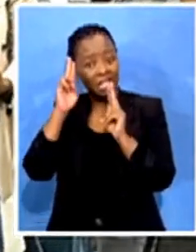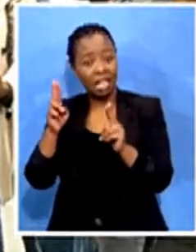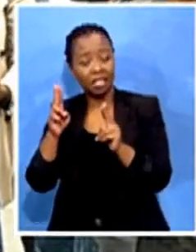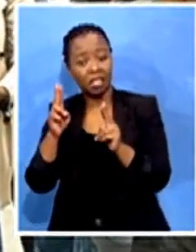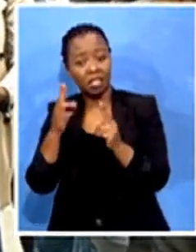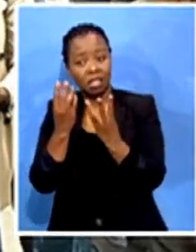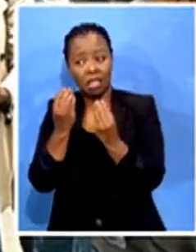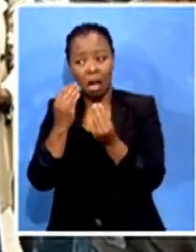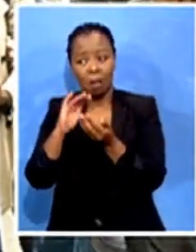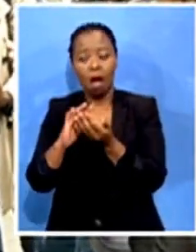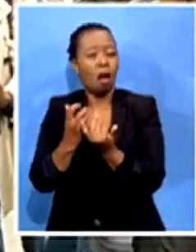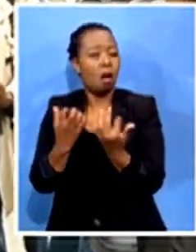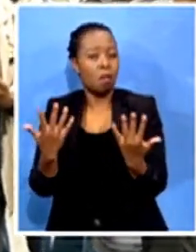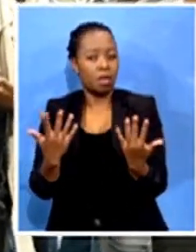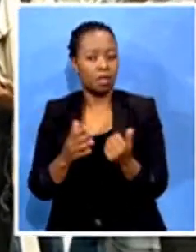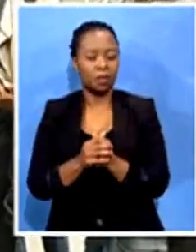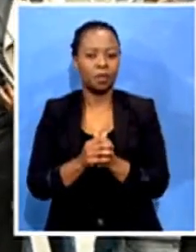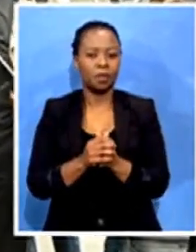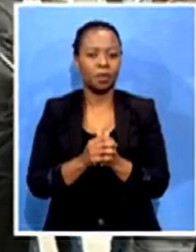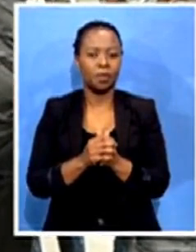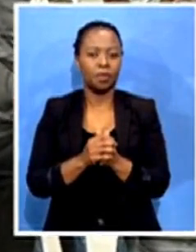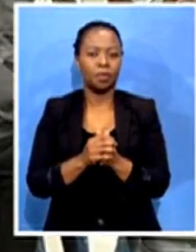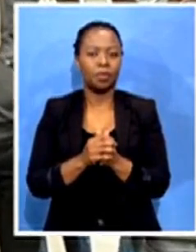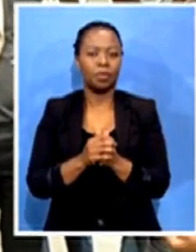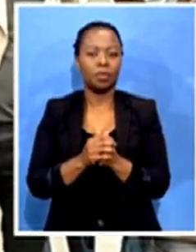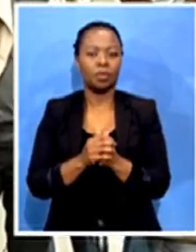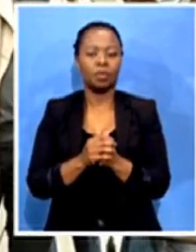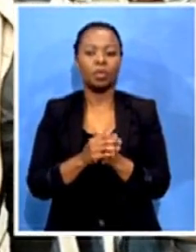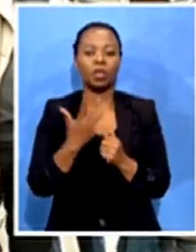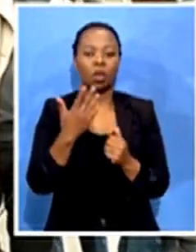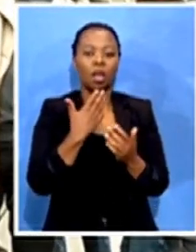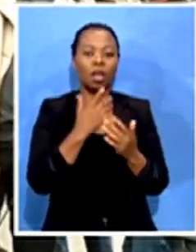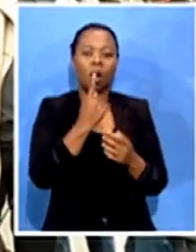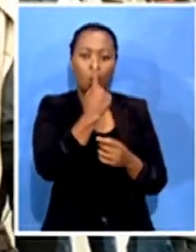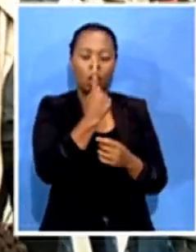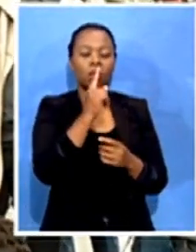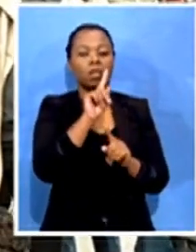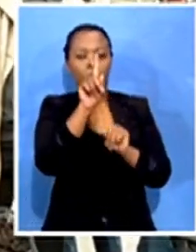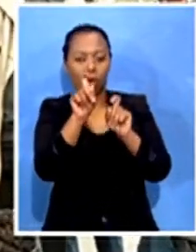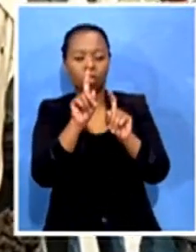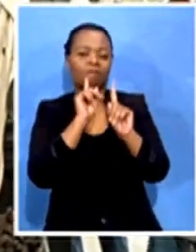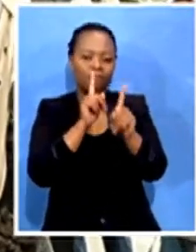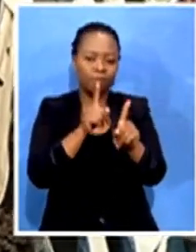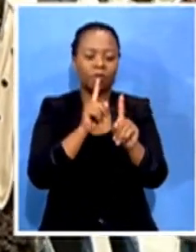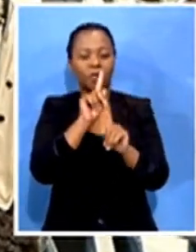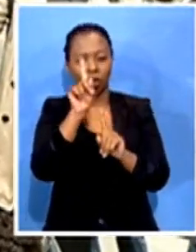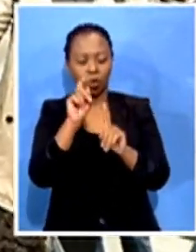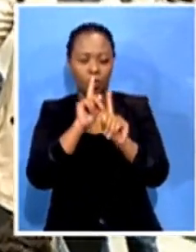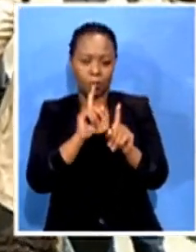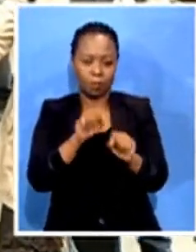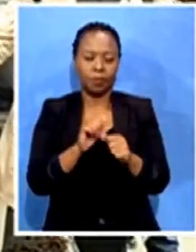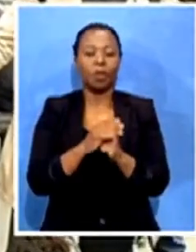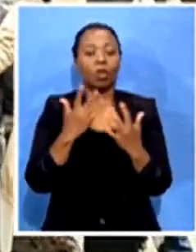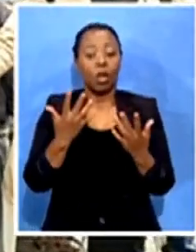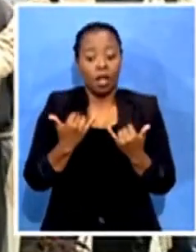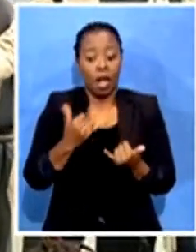Okay, can I just deal with that one by one? Yeah, I can confirm that the healthcare system is